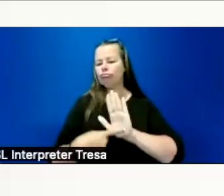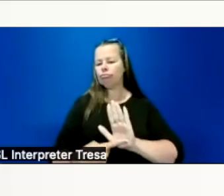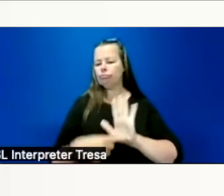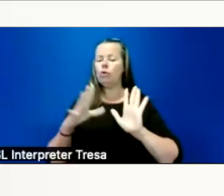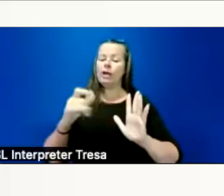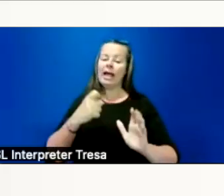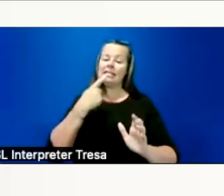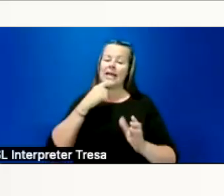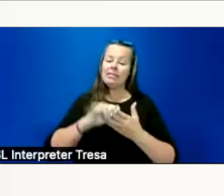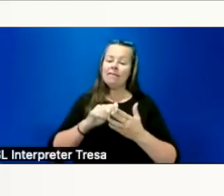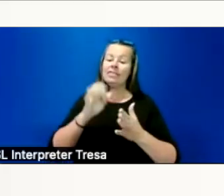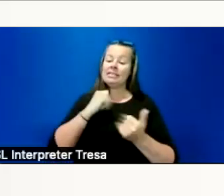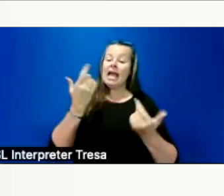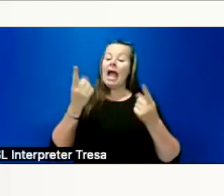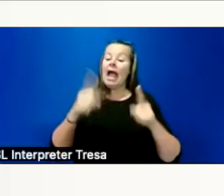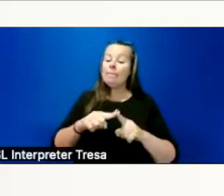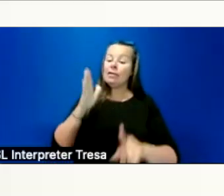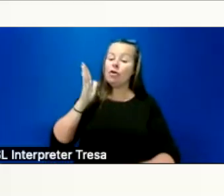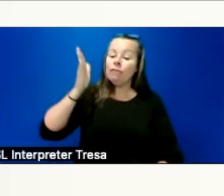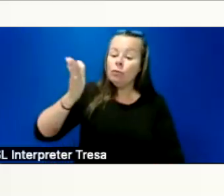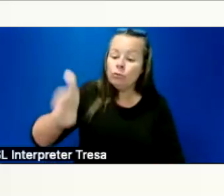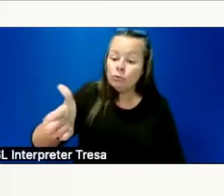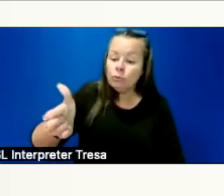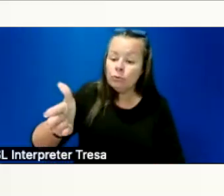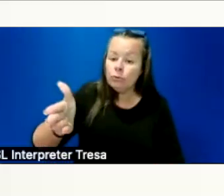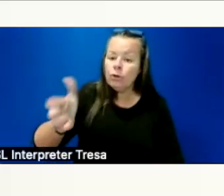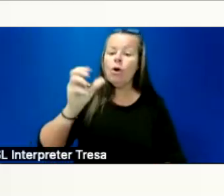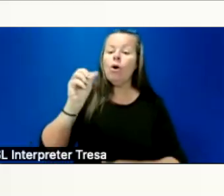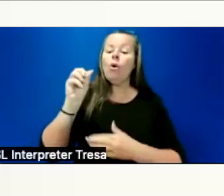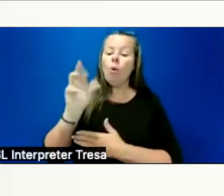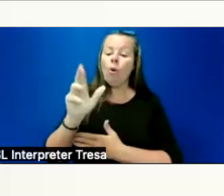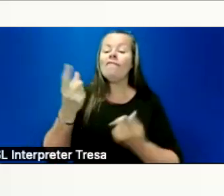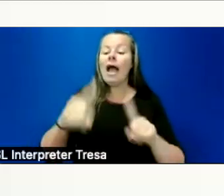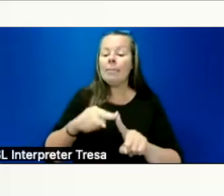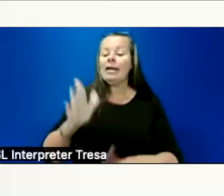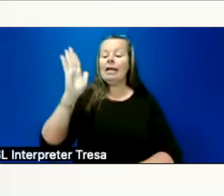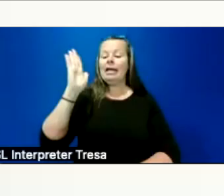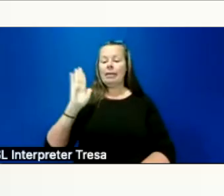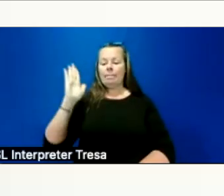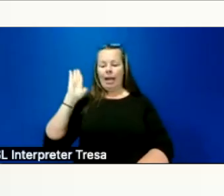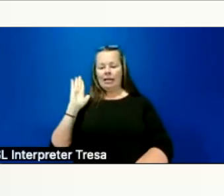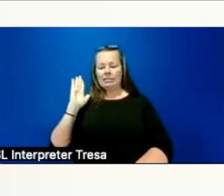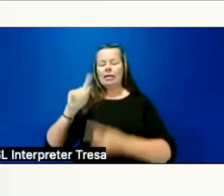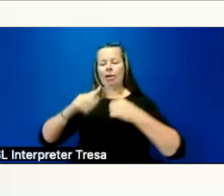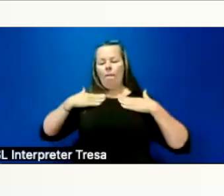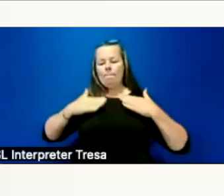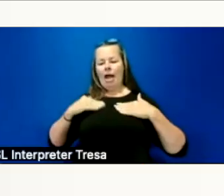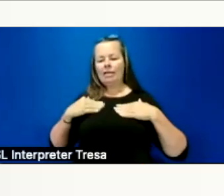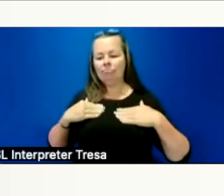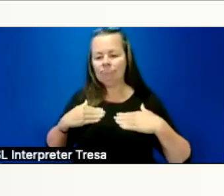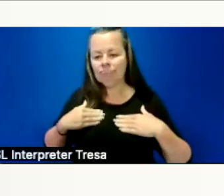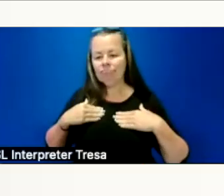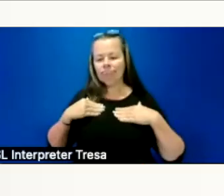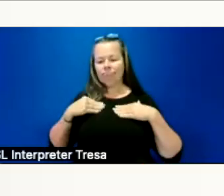if things are happening in the past, just by like taking into account where our body is standing right now and how the hand